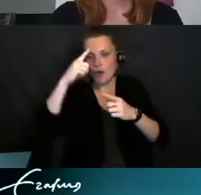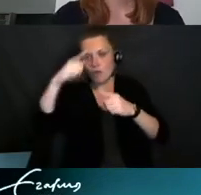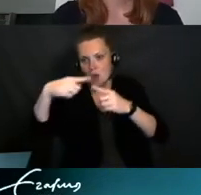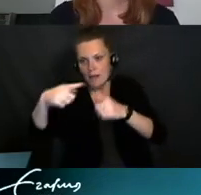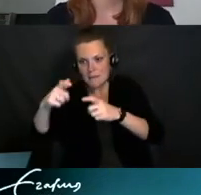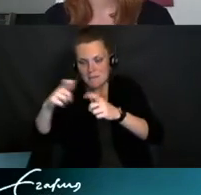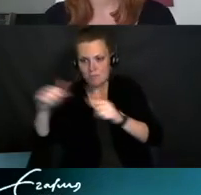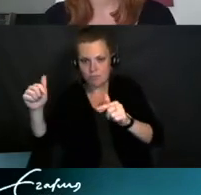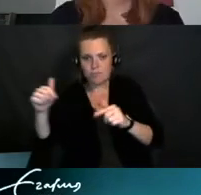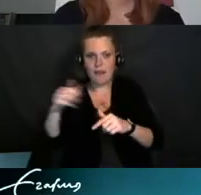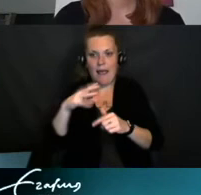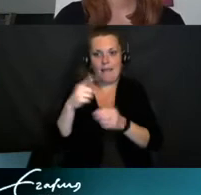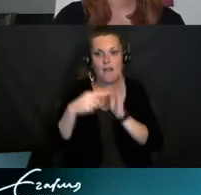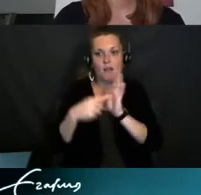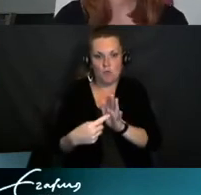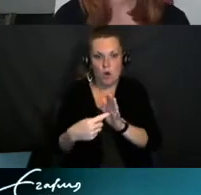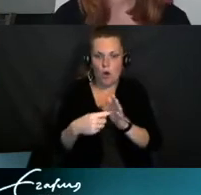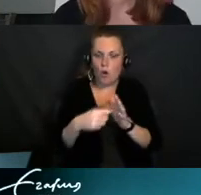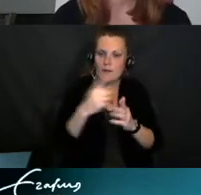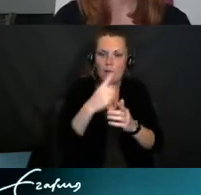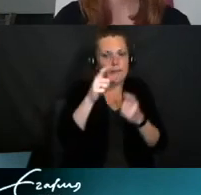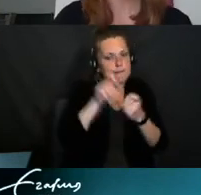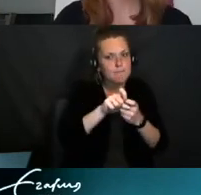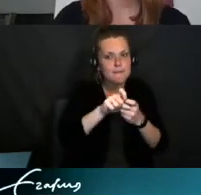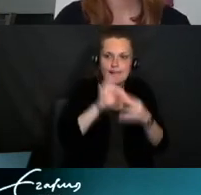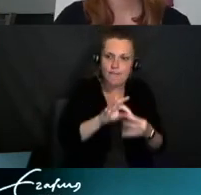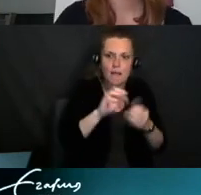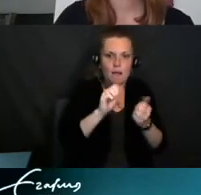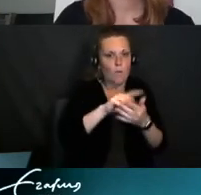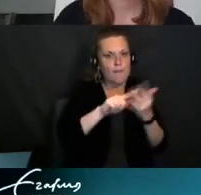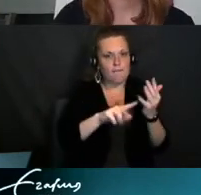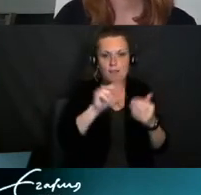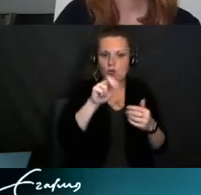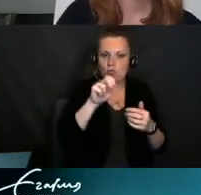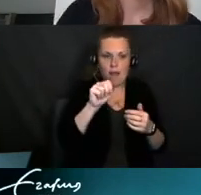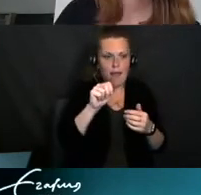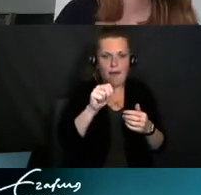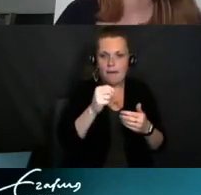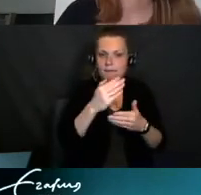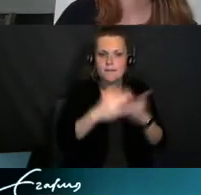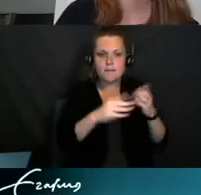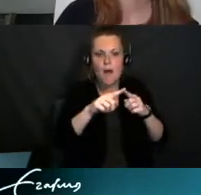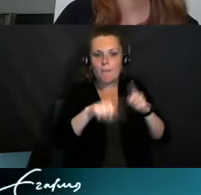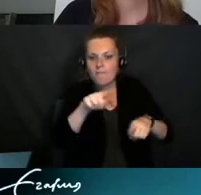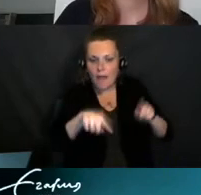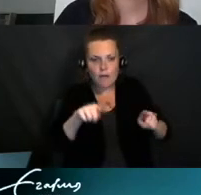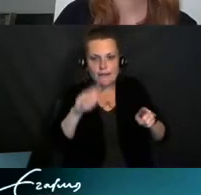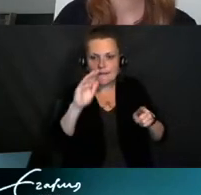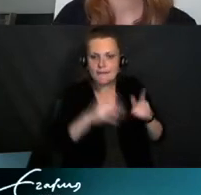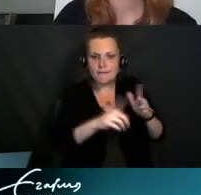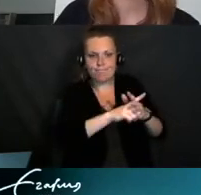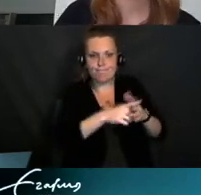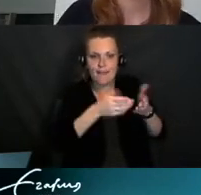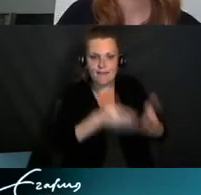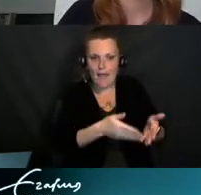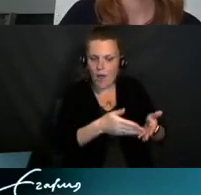there was really something specific with this finger run, some variance that was not commonly captured in